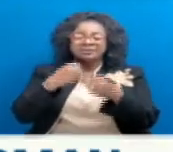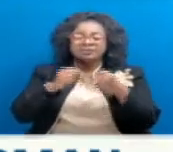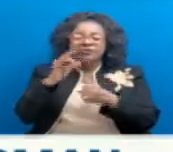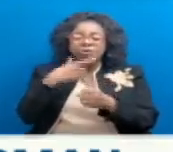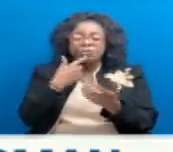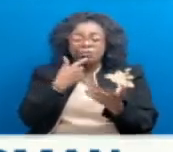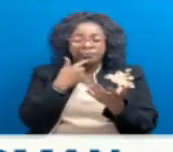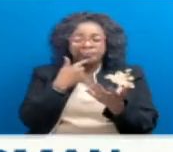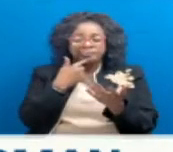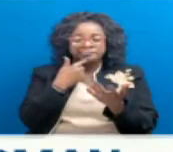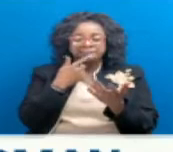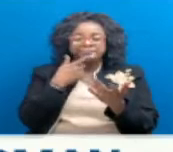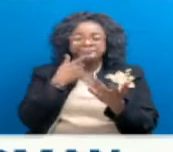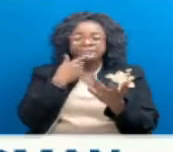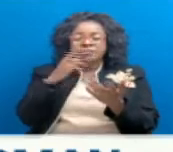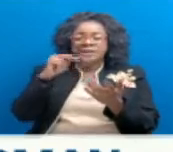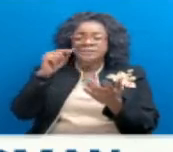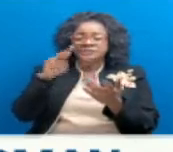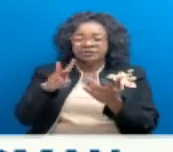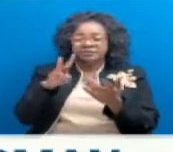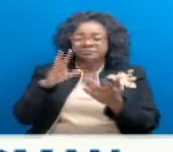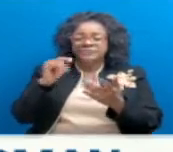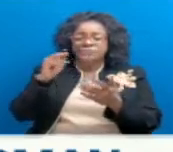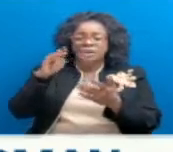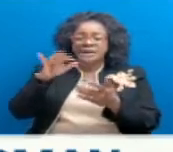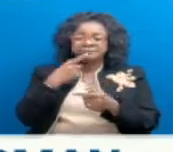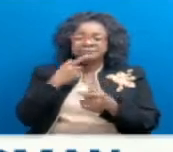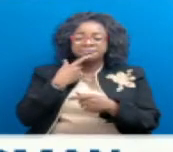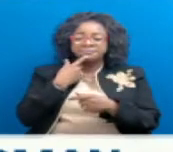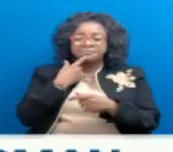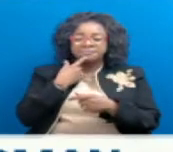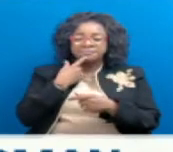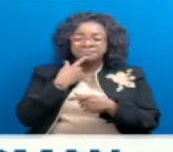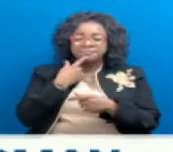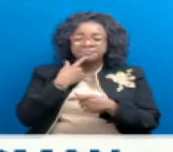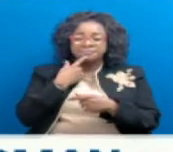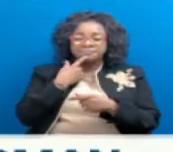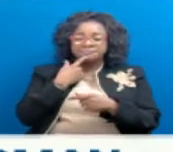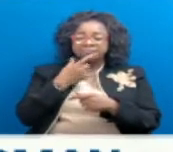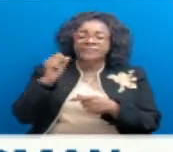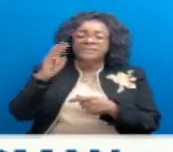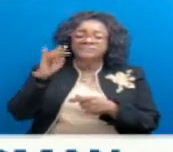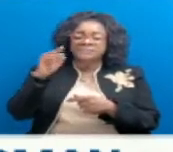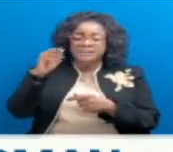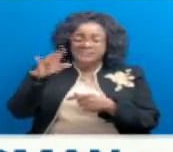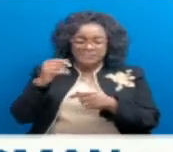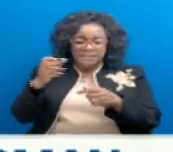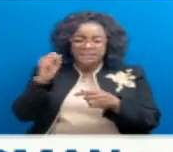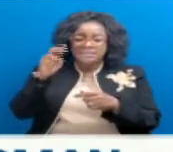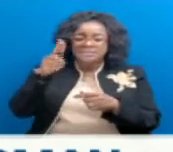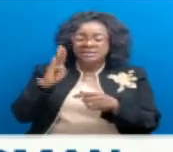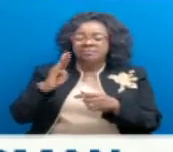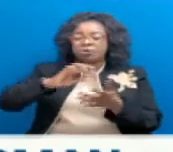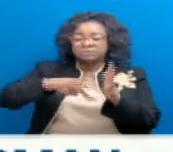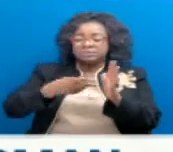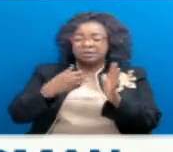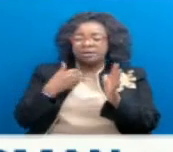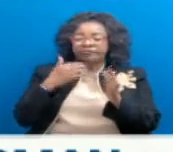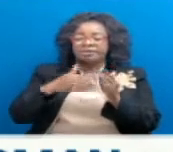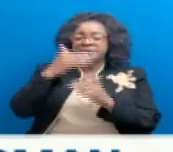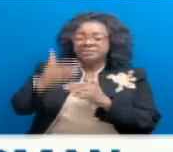of. Speaking to NTV, Abdullahi revealed, and I quote, "Smartmatic had subcontracted me for the upcoming